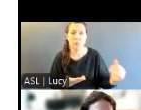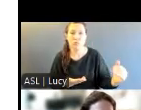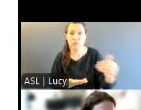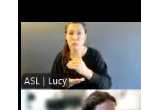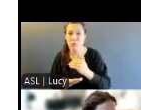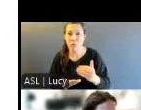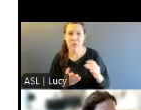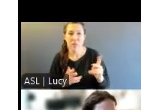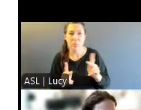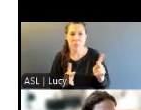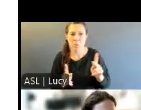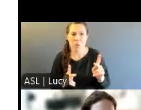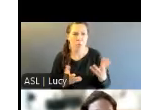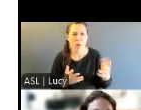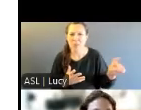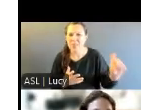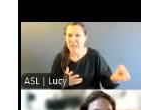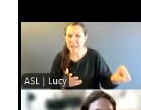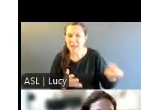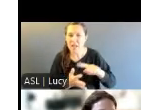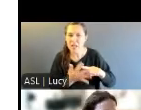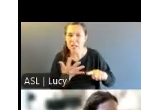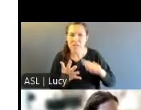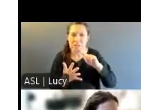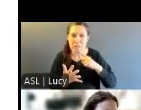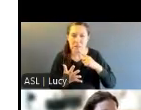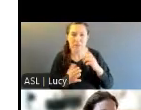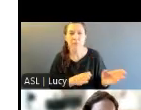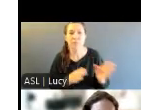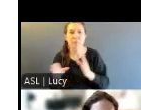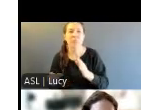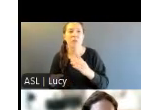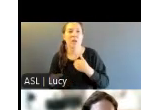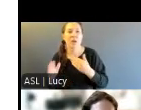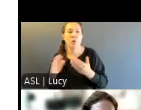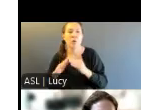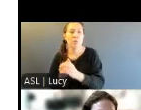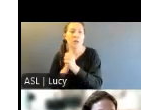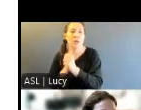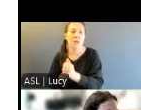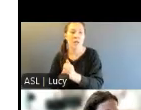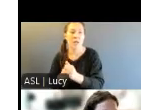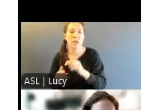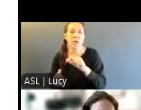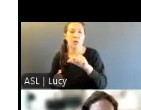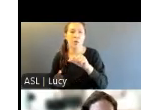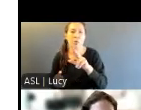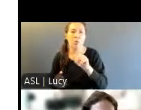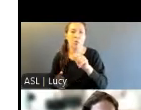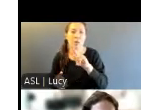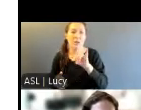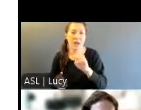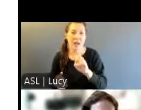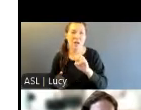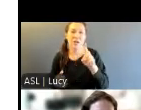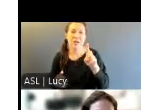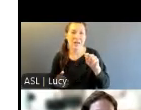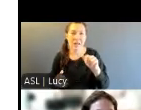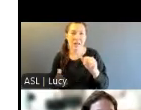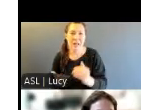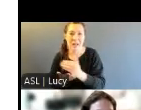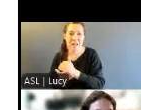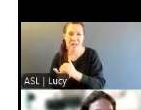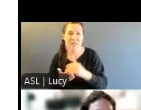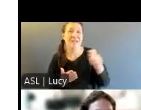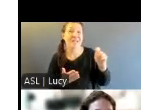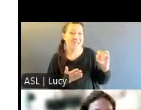pressing needs. And second, a community-led qualitative data collection project, which was led by our team at TIER.